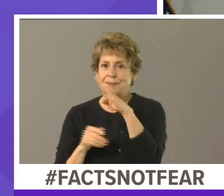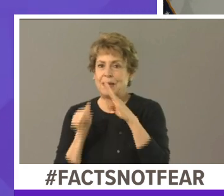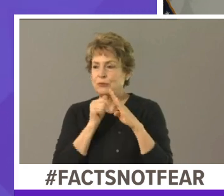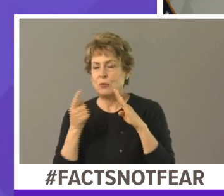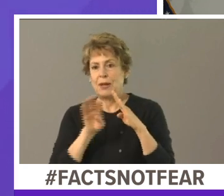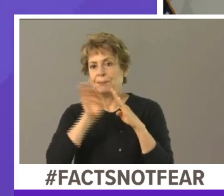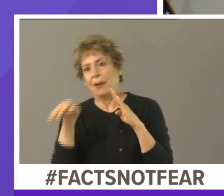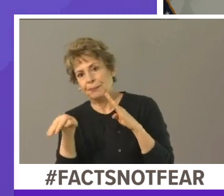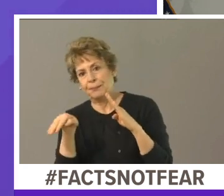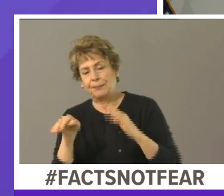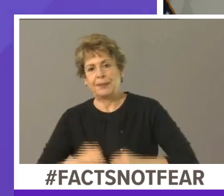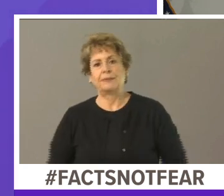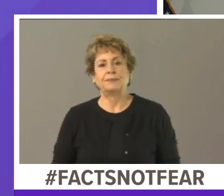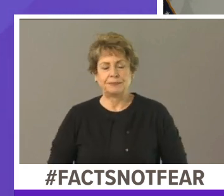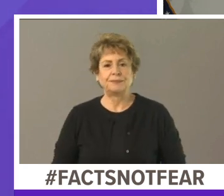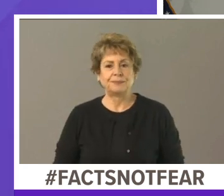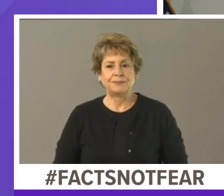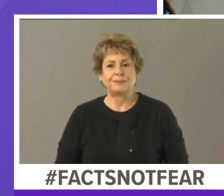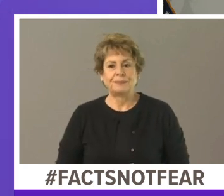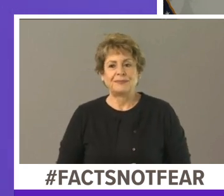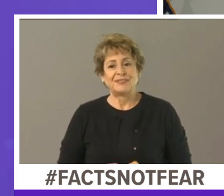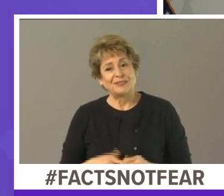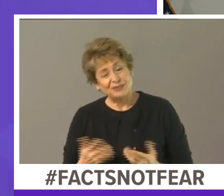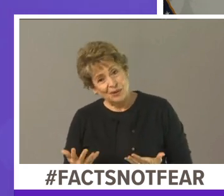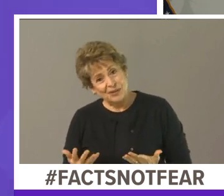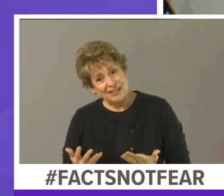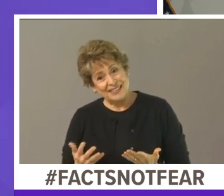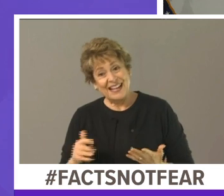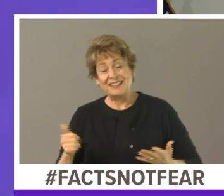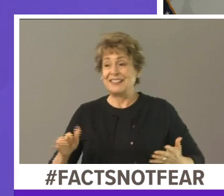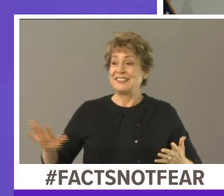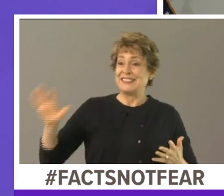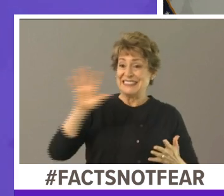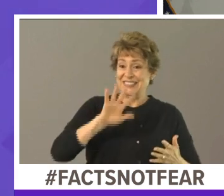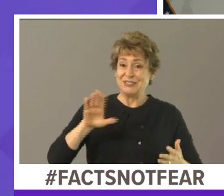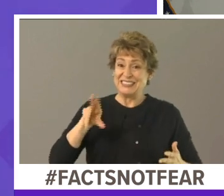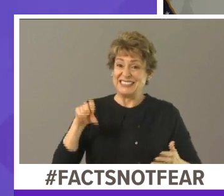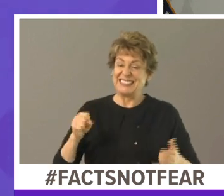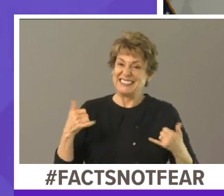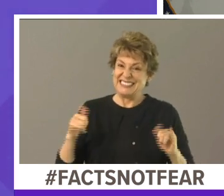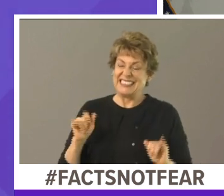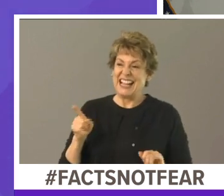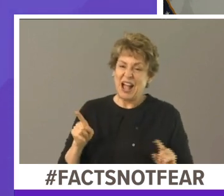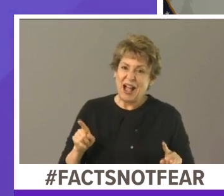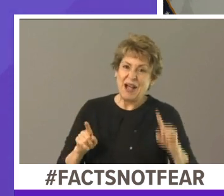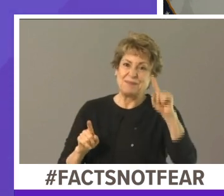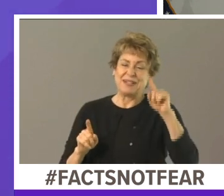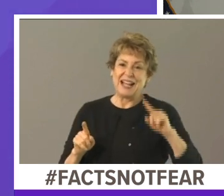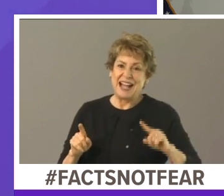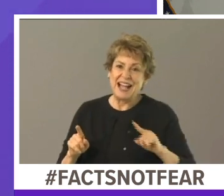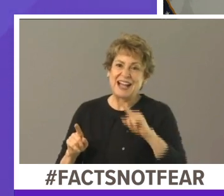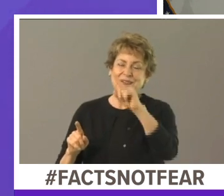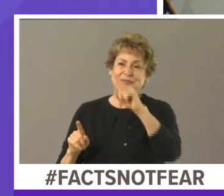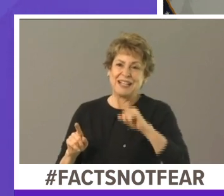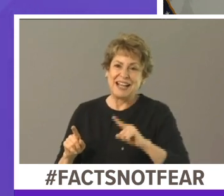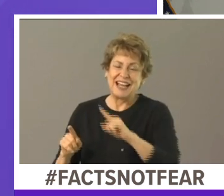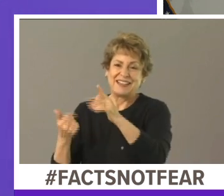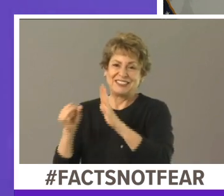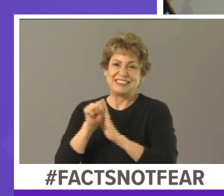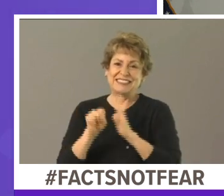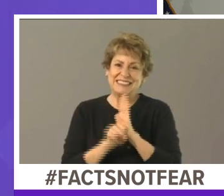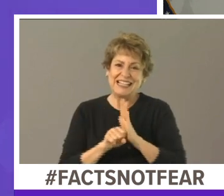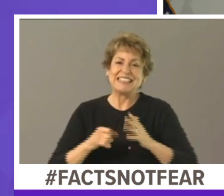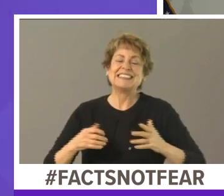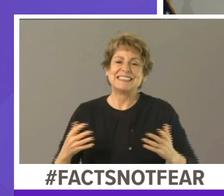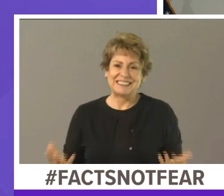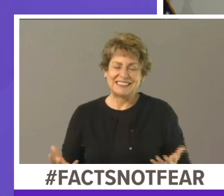is experiencing much of the increase that we had in June in July in macro numbers.